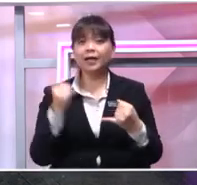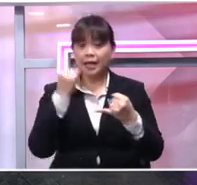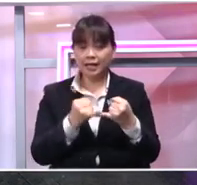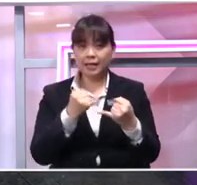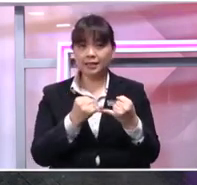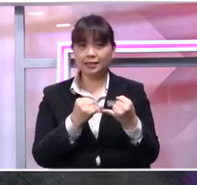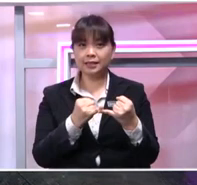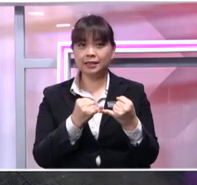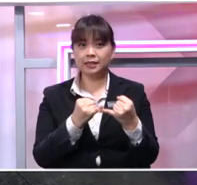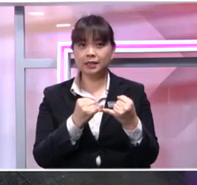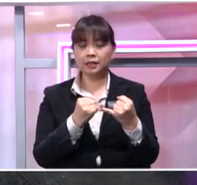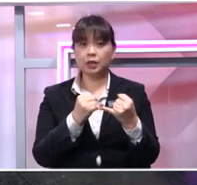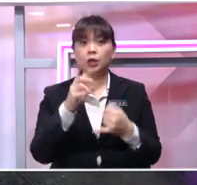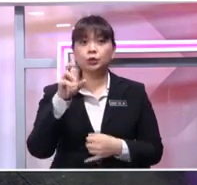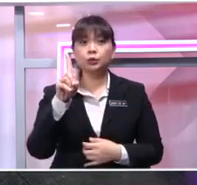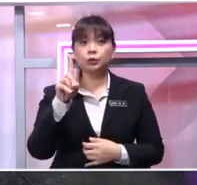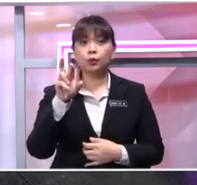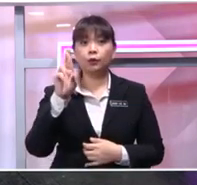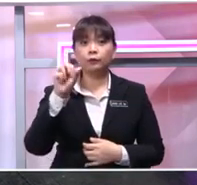one is drawback.